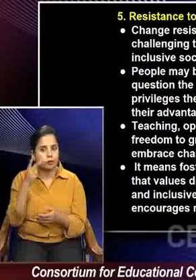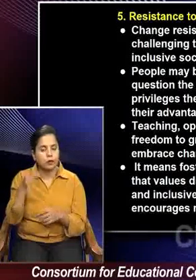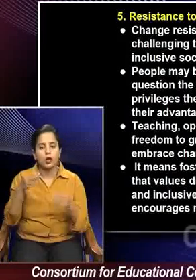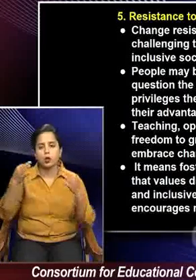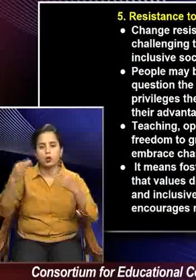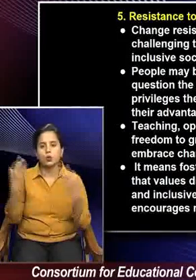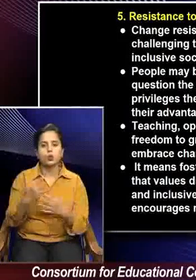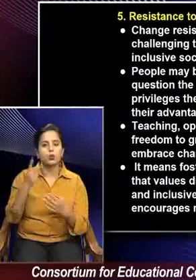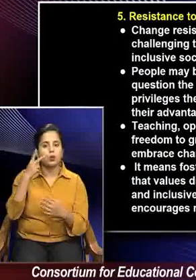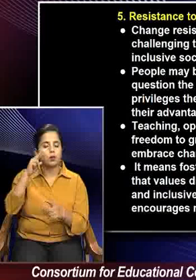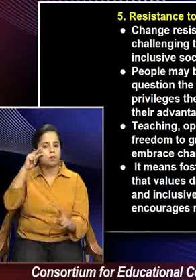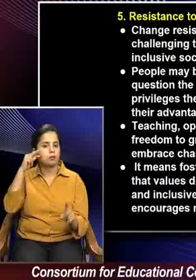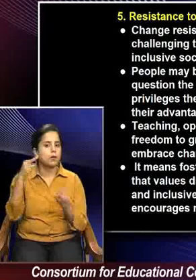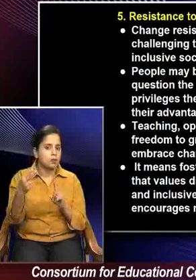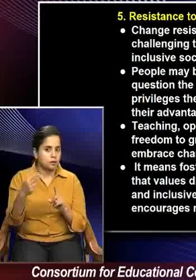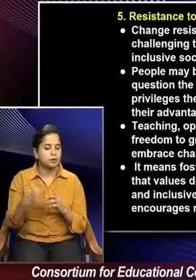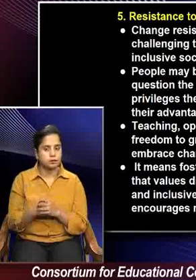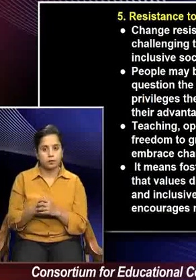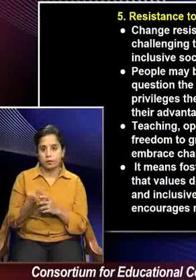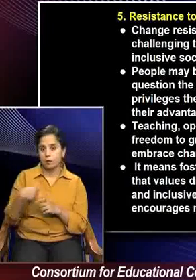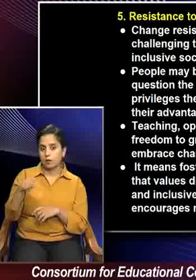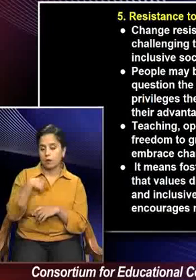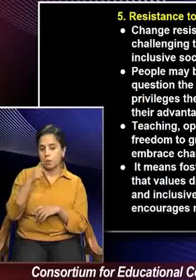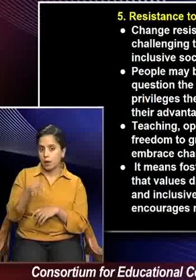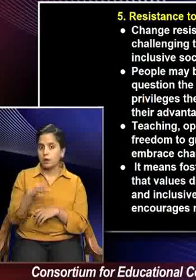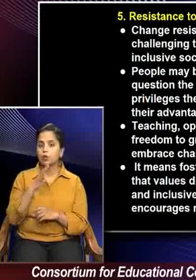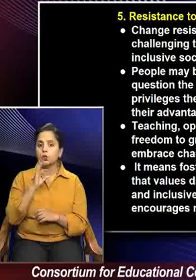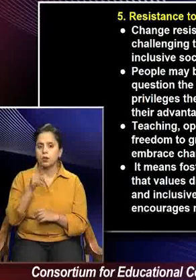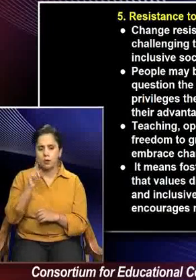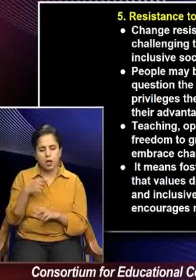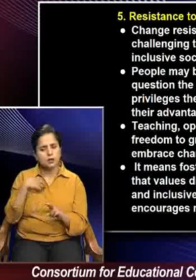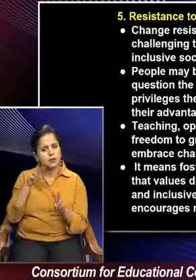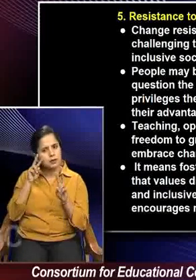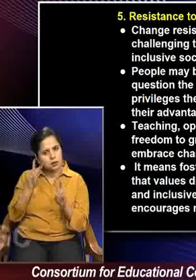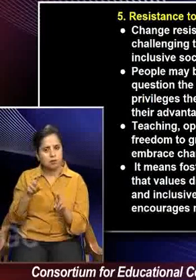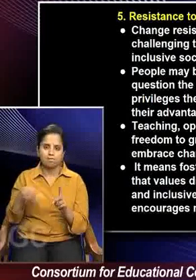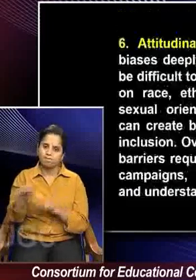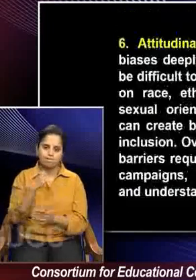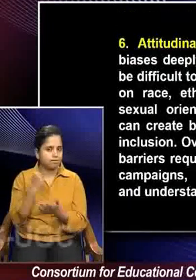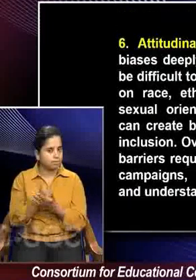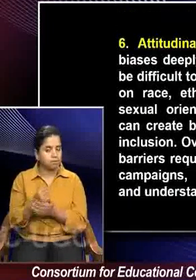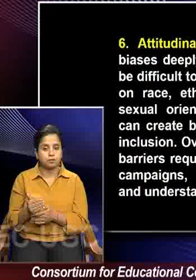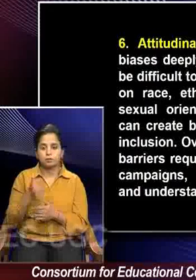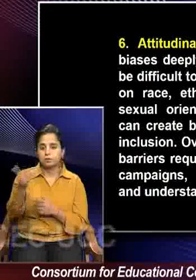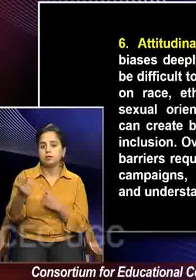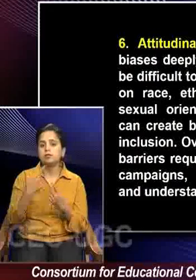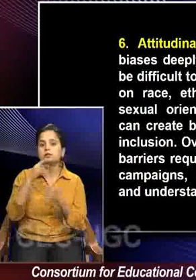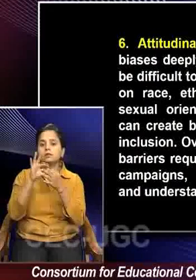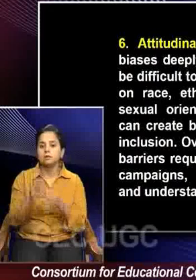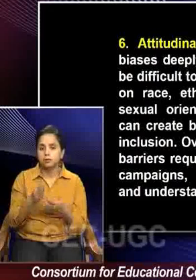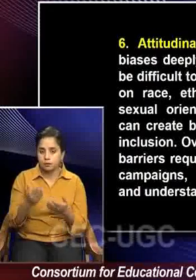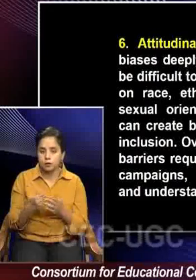new perspectives. So we have to actually counter this. Next we talk about is